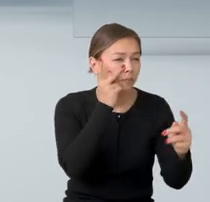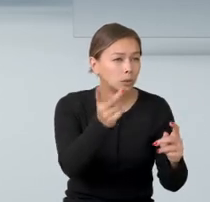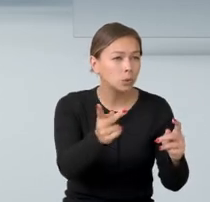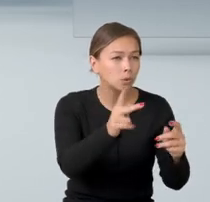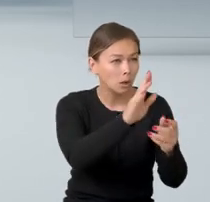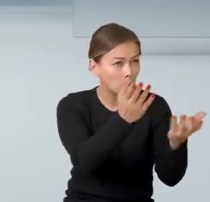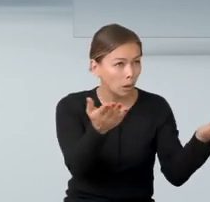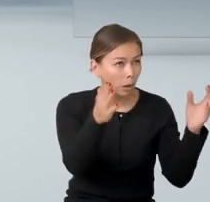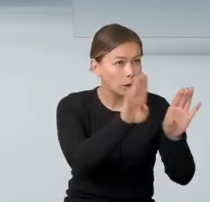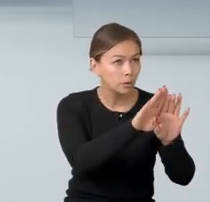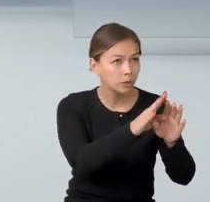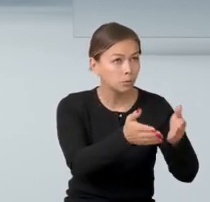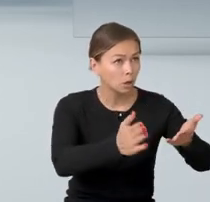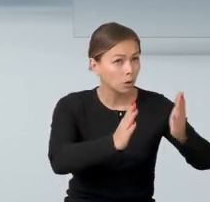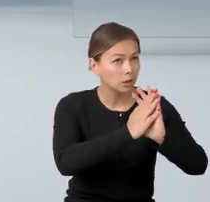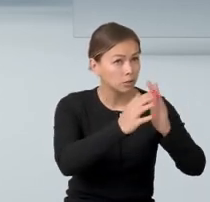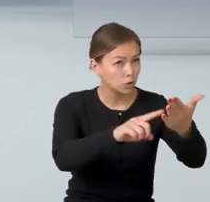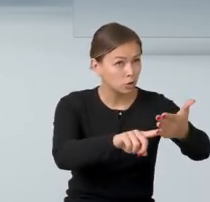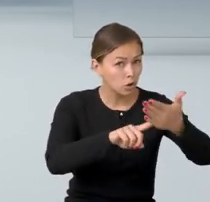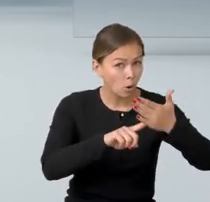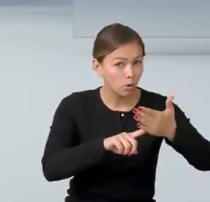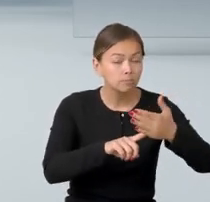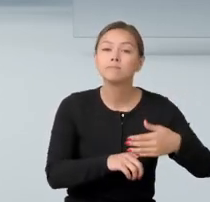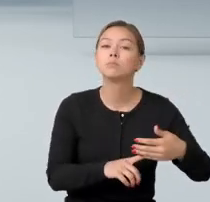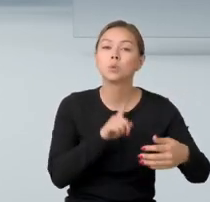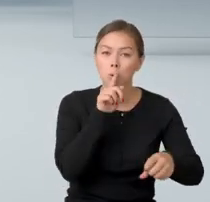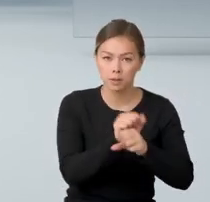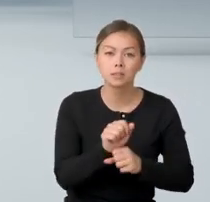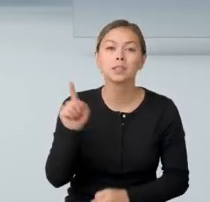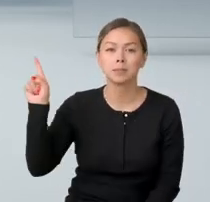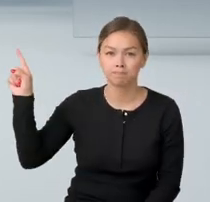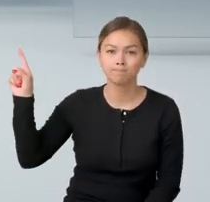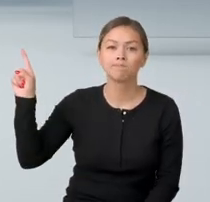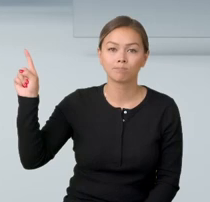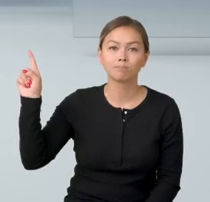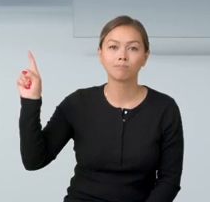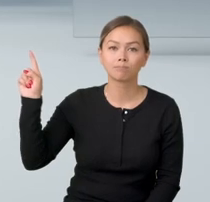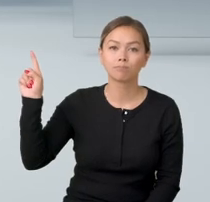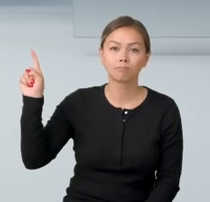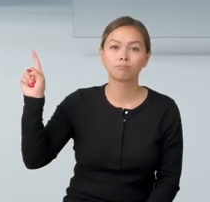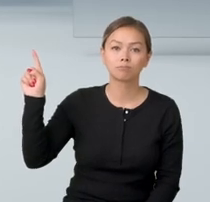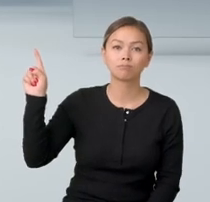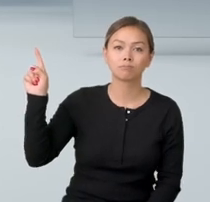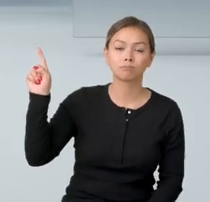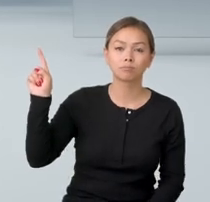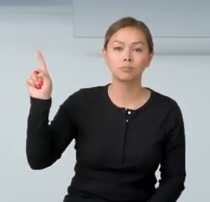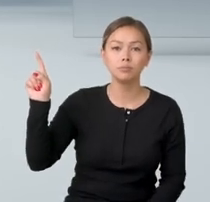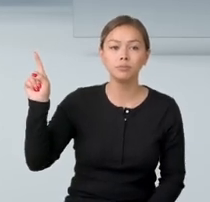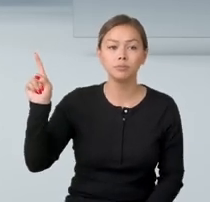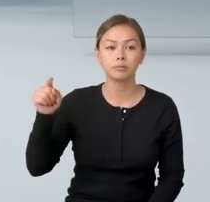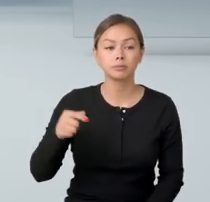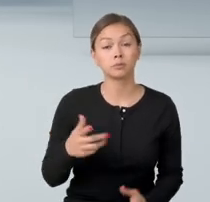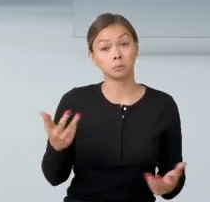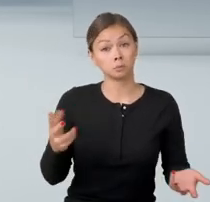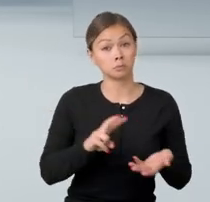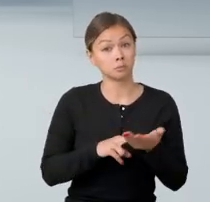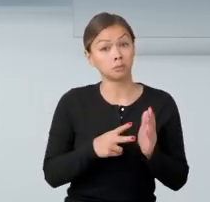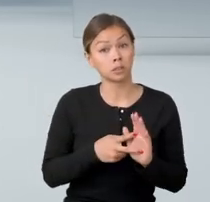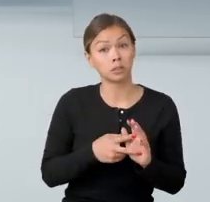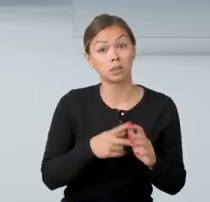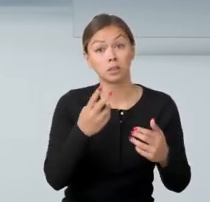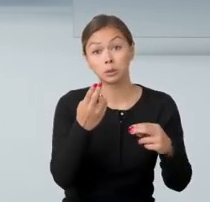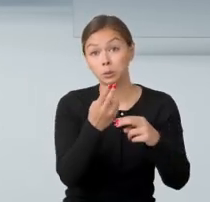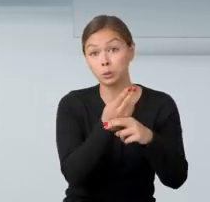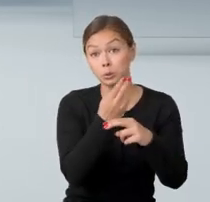requests there it is my uh request is in the closed request view not anymore in the open